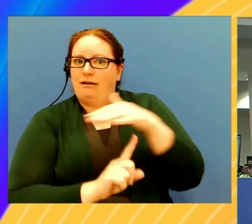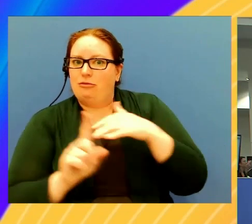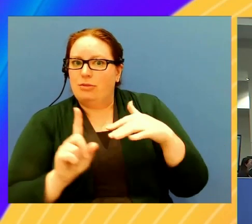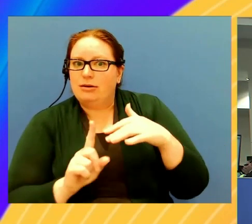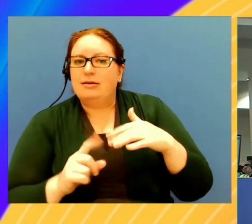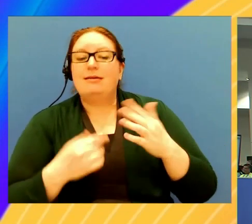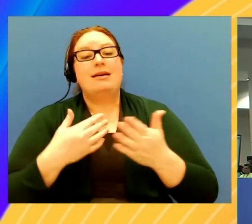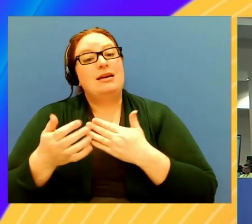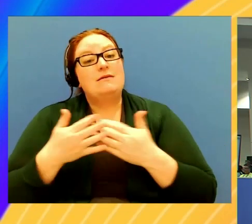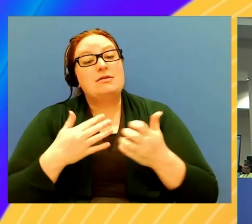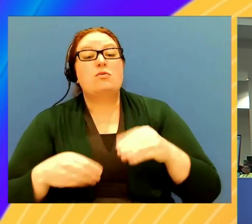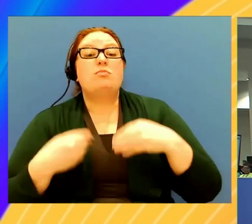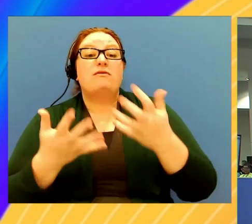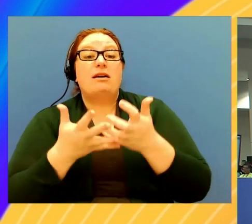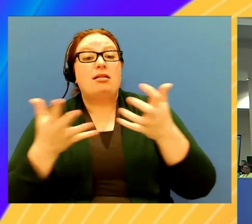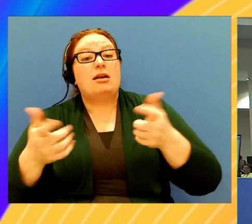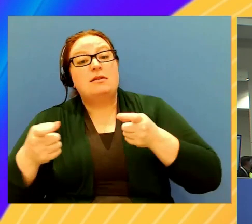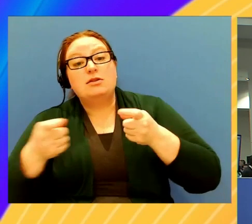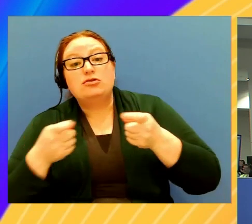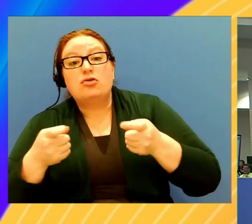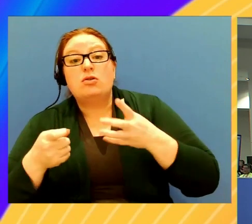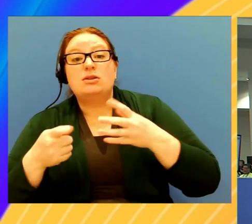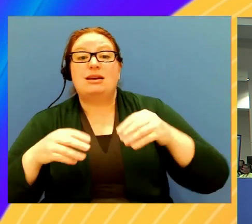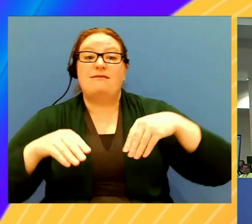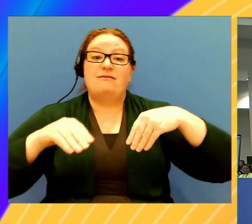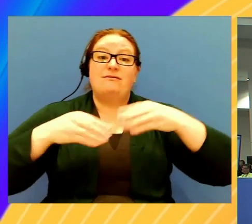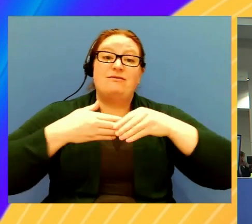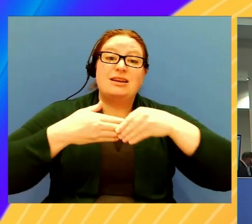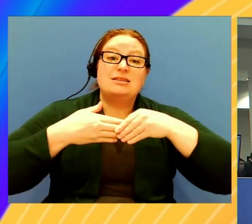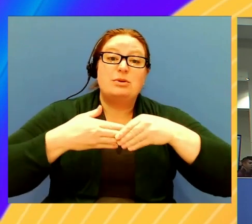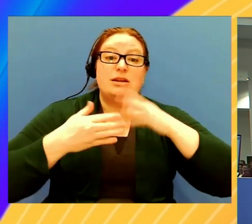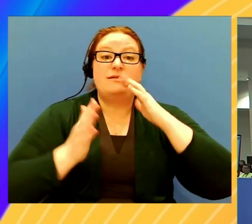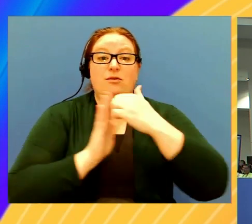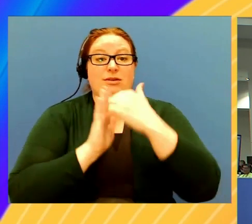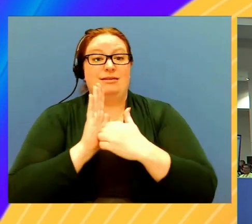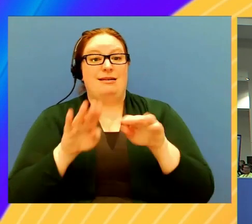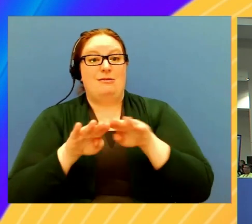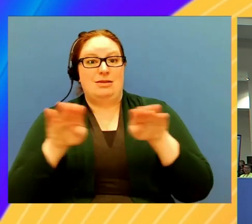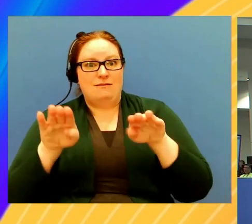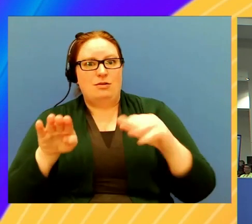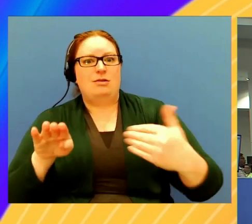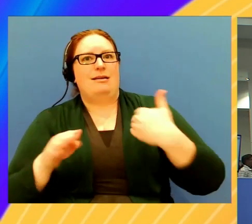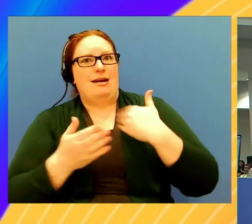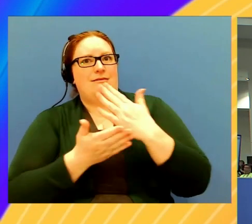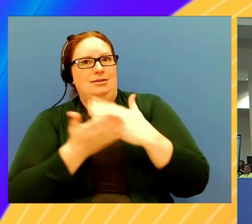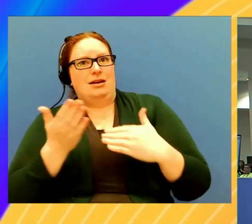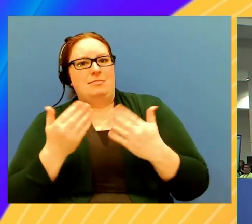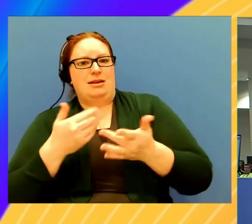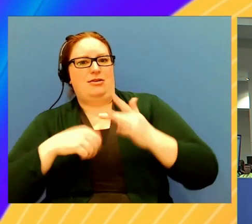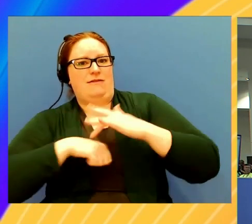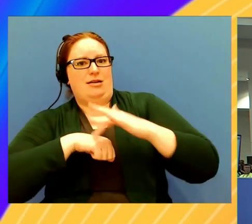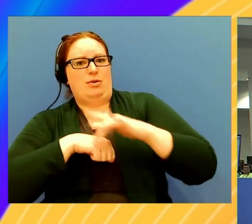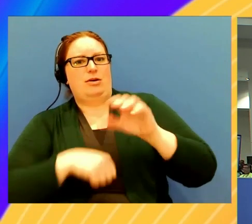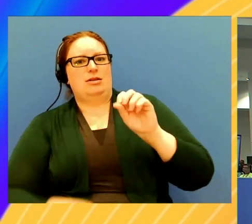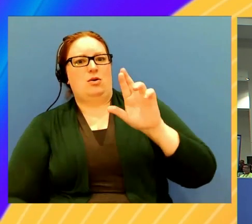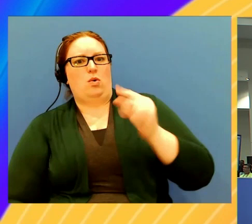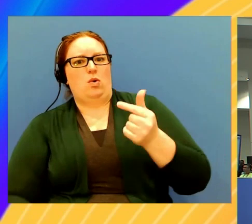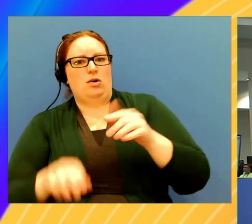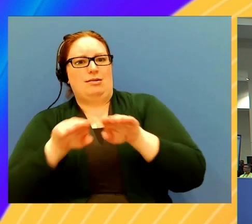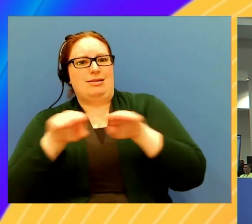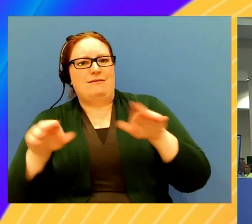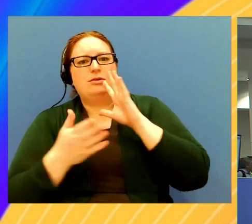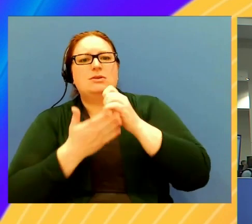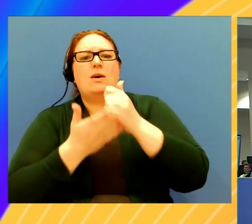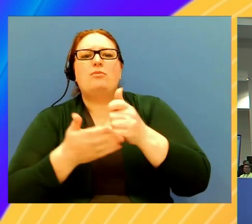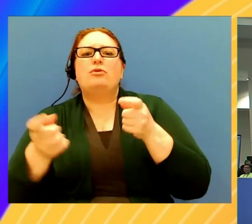even though we provide a lot of controls and flexibility at the account level, there are constructs that are available at the organizations level too to help you manage the security